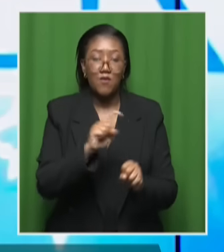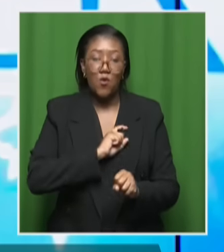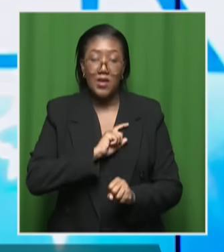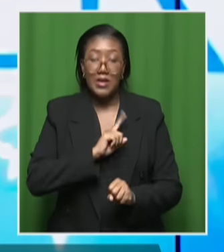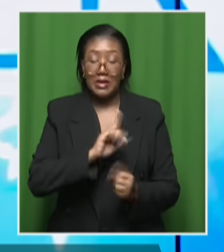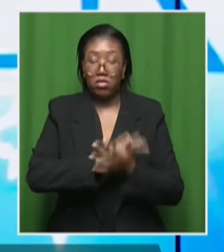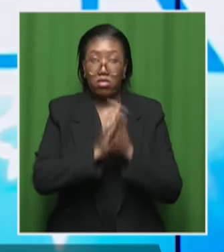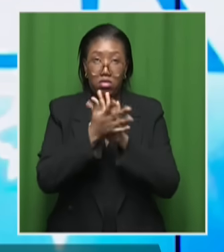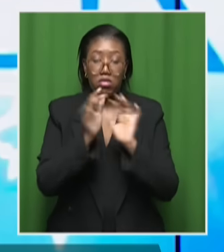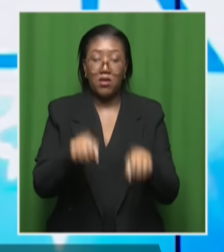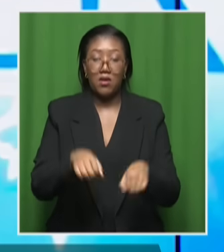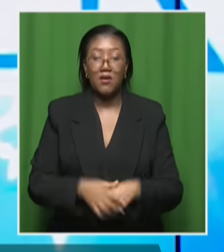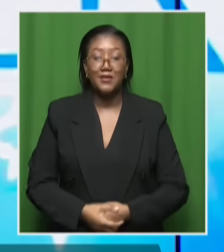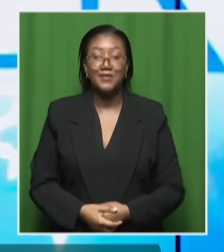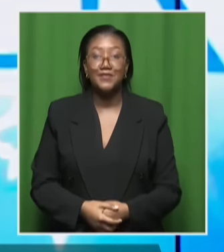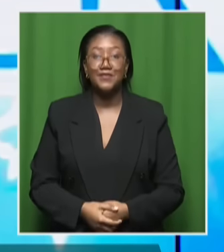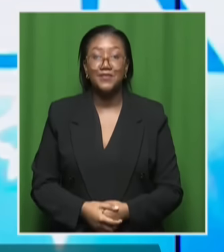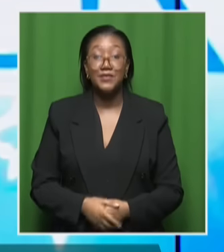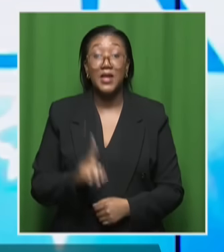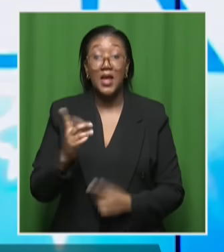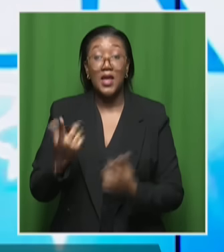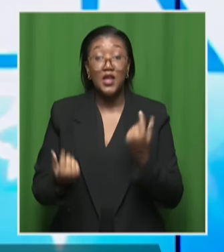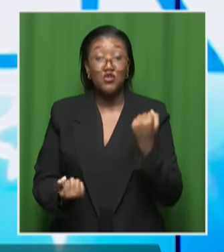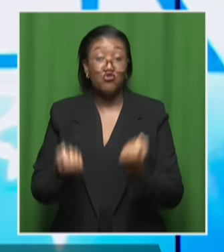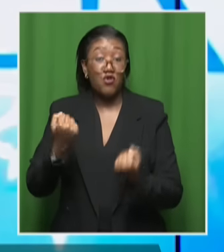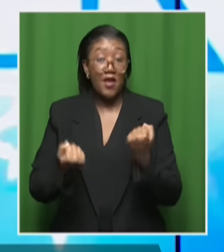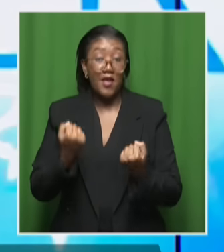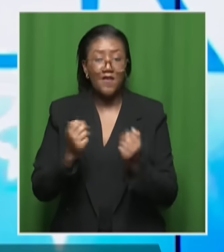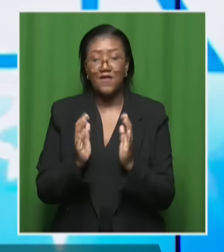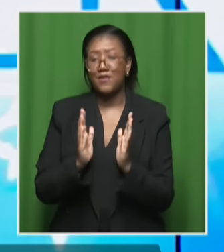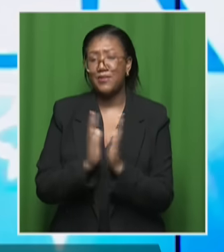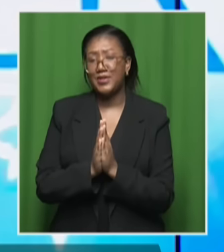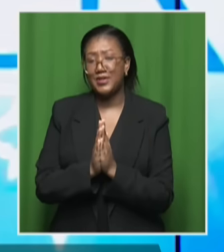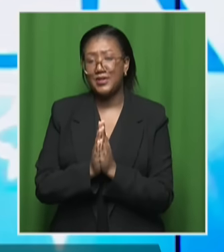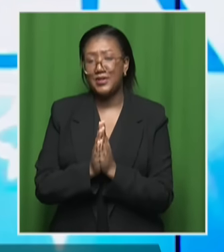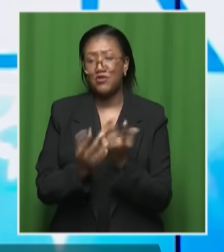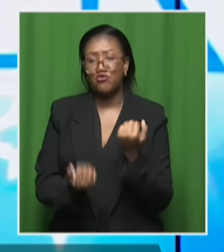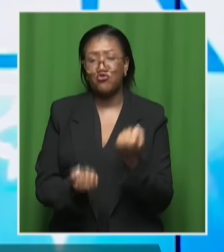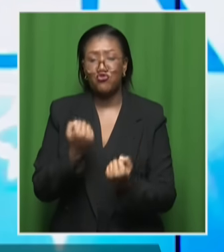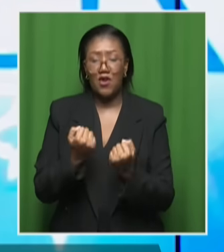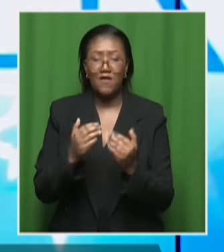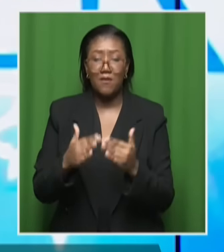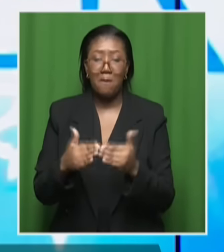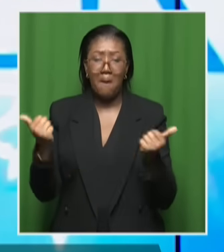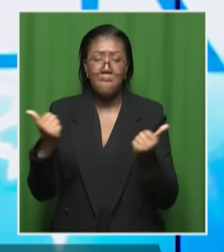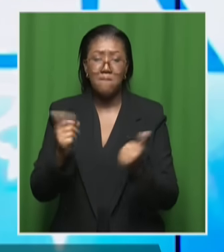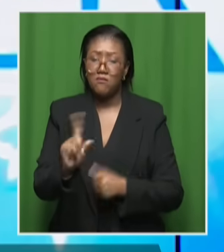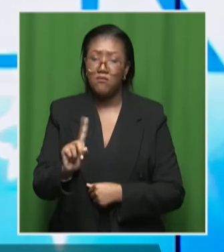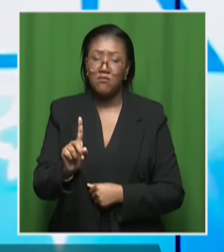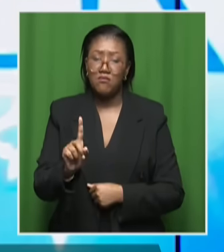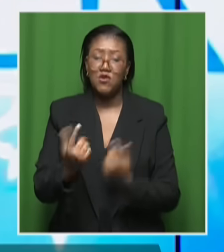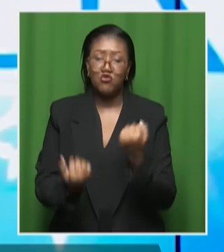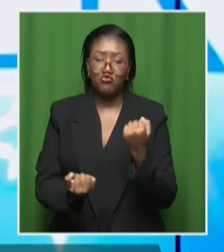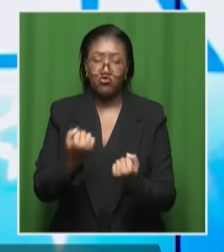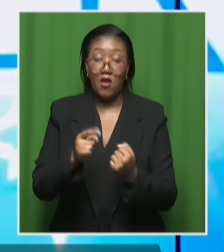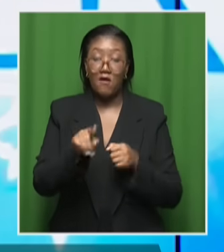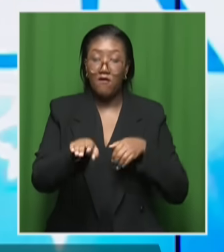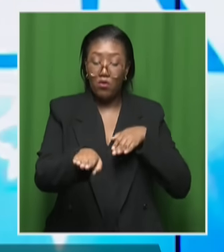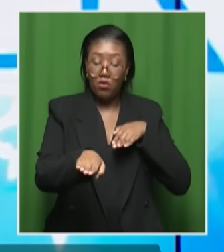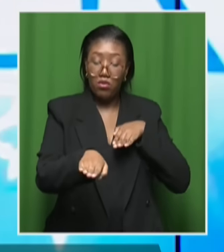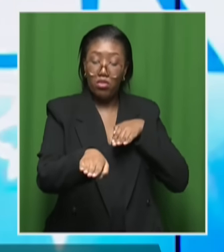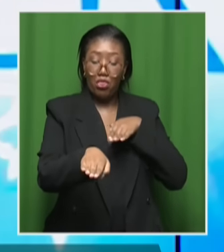catastrophe. And also looking at your driving, make sure that you have enough distance with the car that is ahead